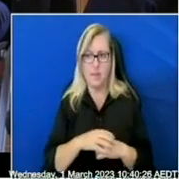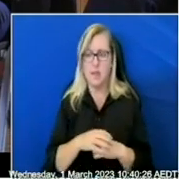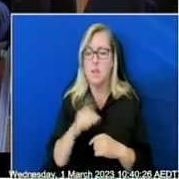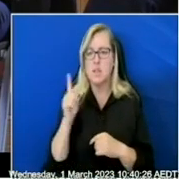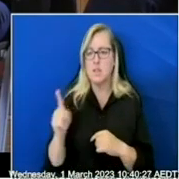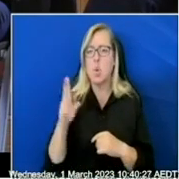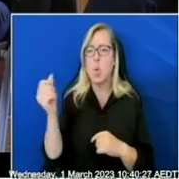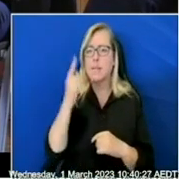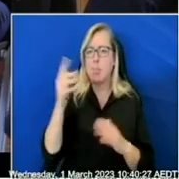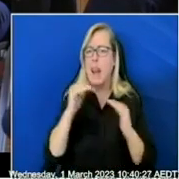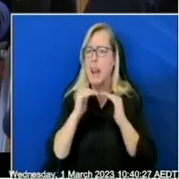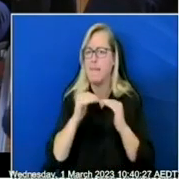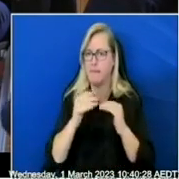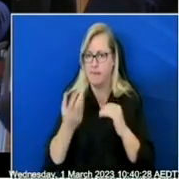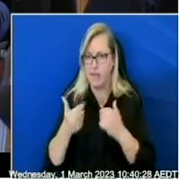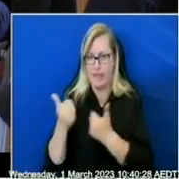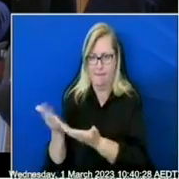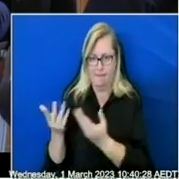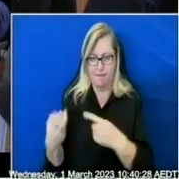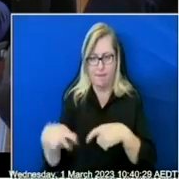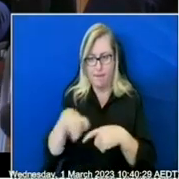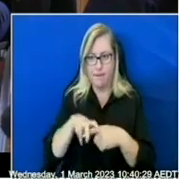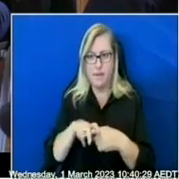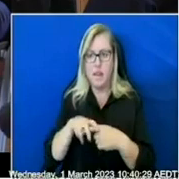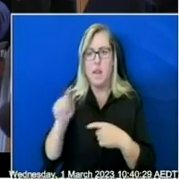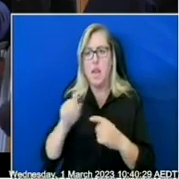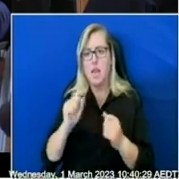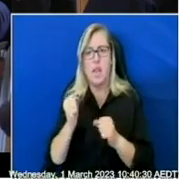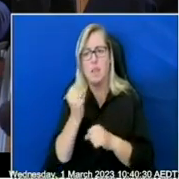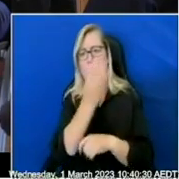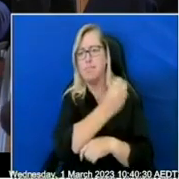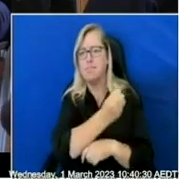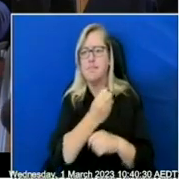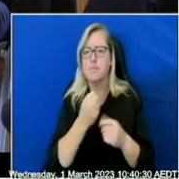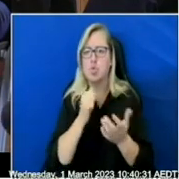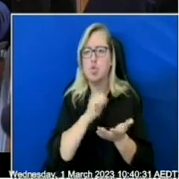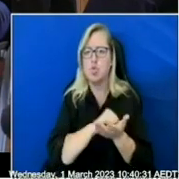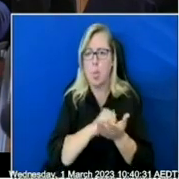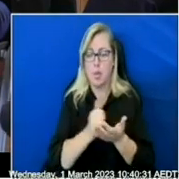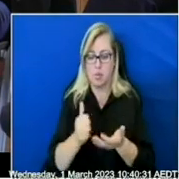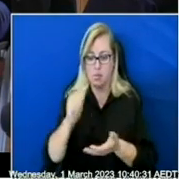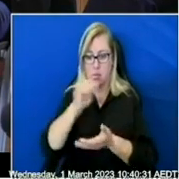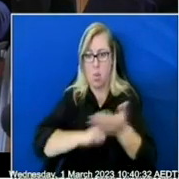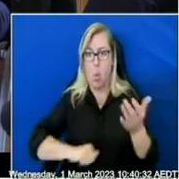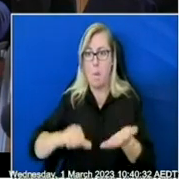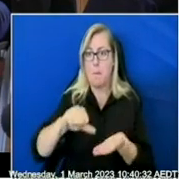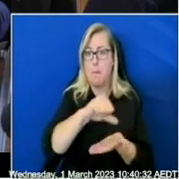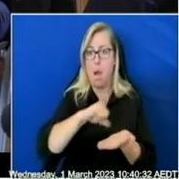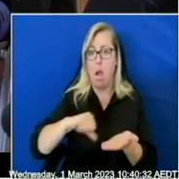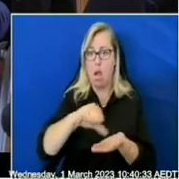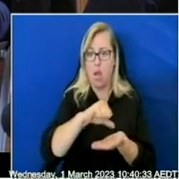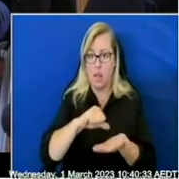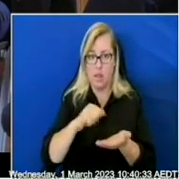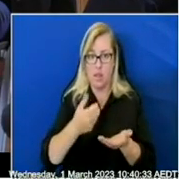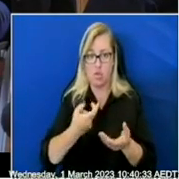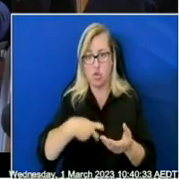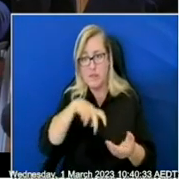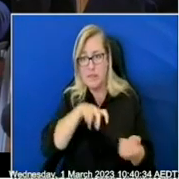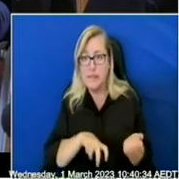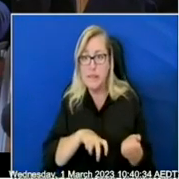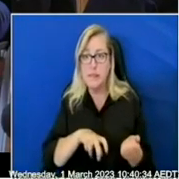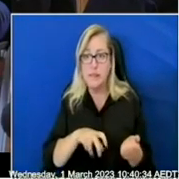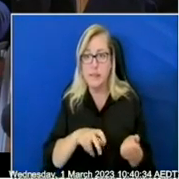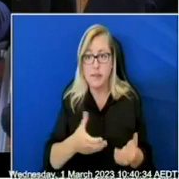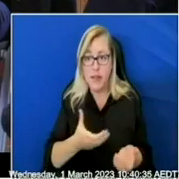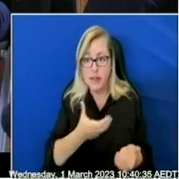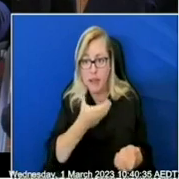in a shop or something, eh? And he bought them a pie. And she was sitting there. And that's when the police come in into